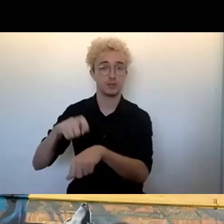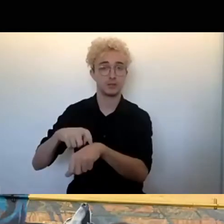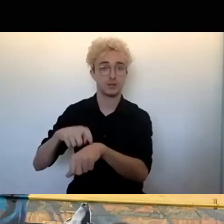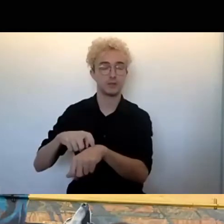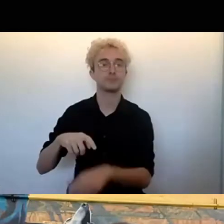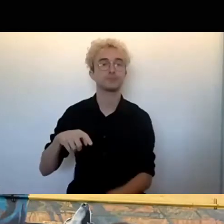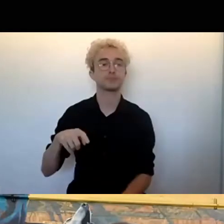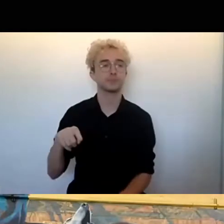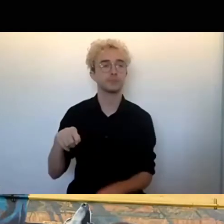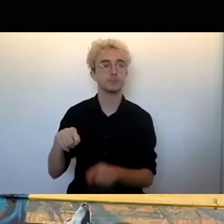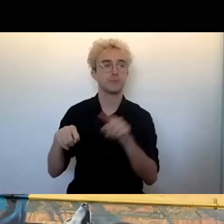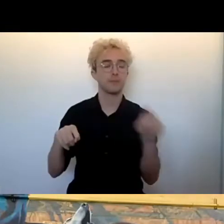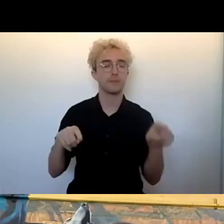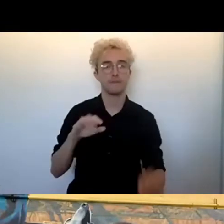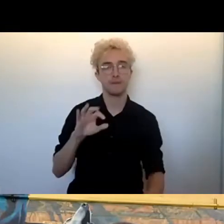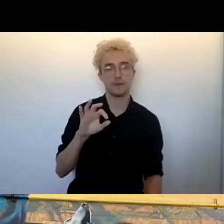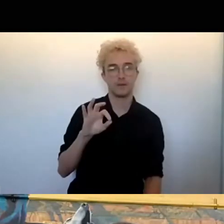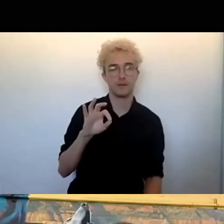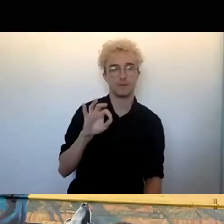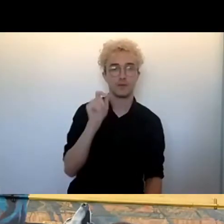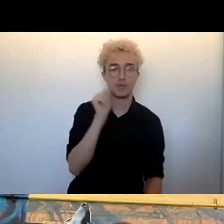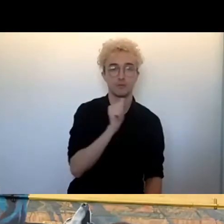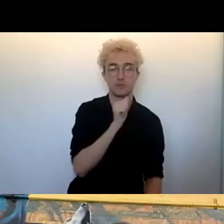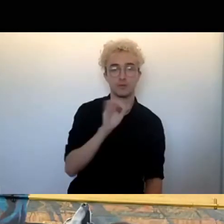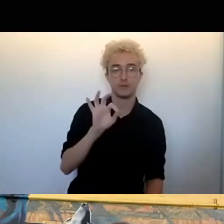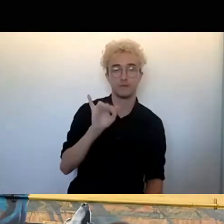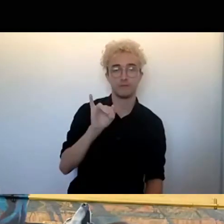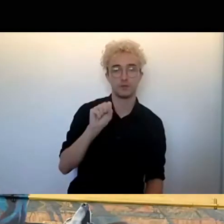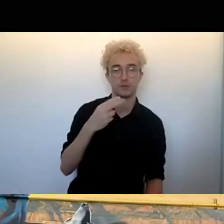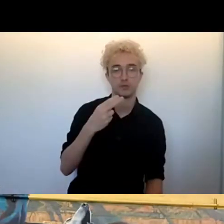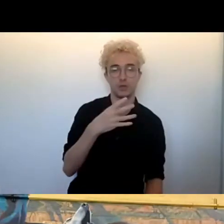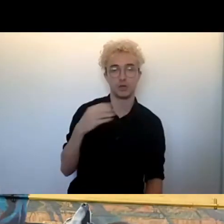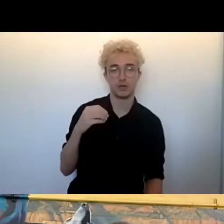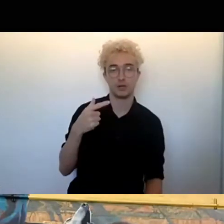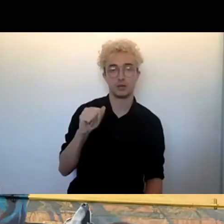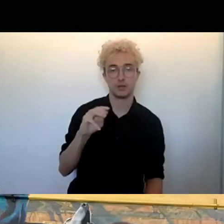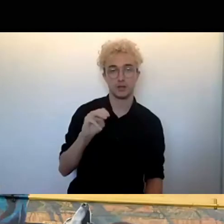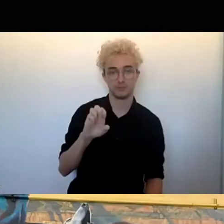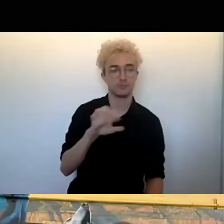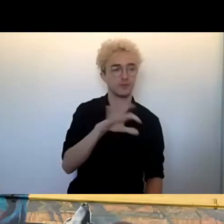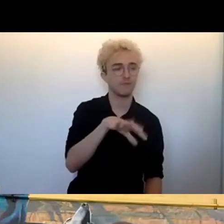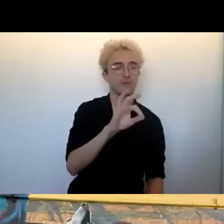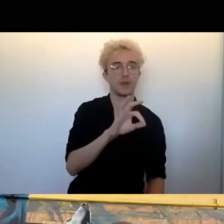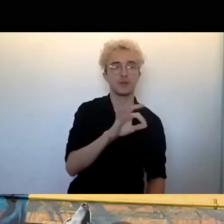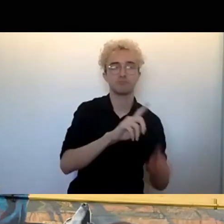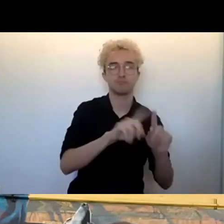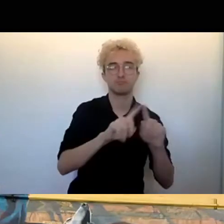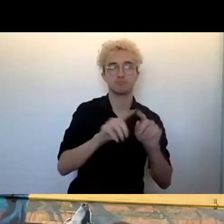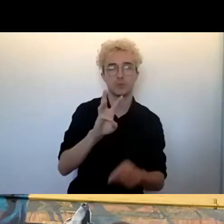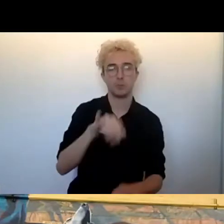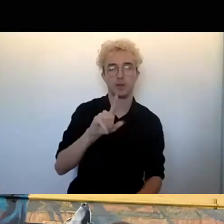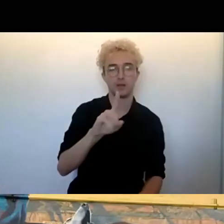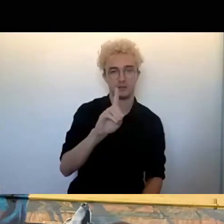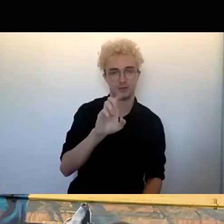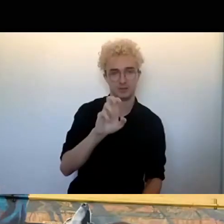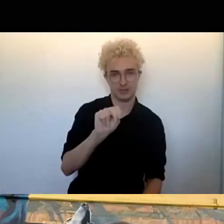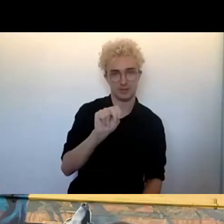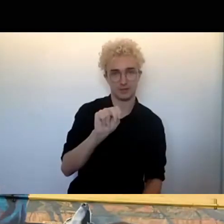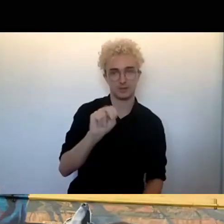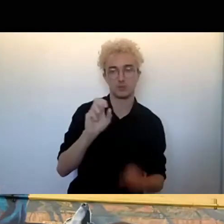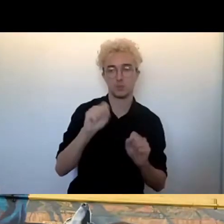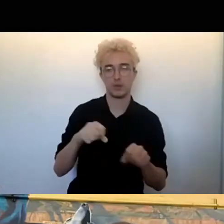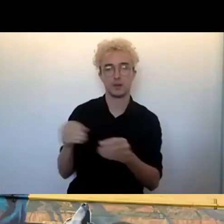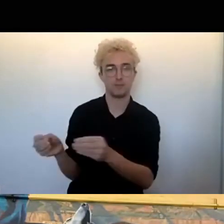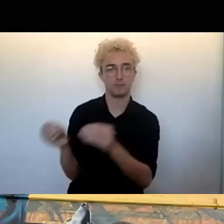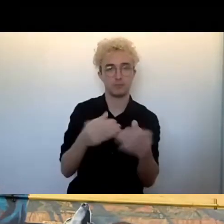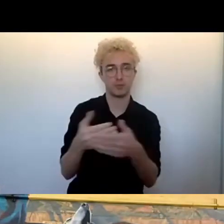wild dens for placement of these wolves. And typically they'll have at least 2 dens because, again, they don't know how many pups are in the